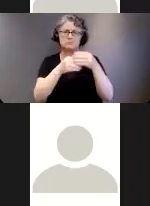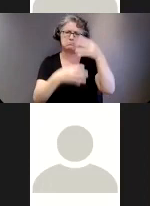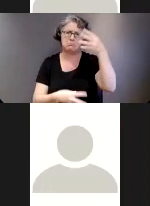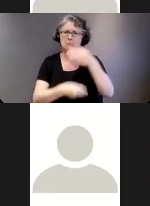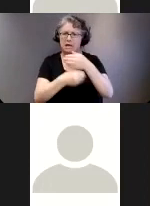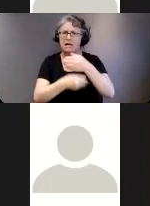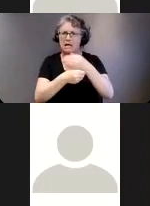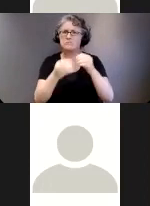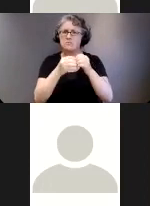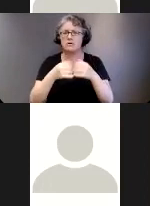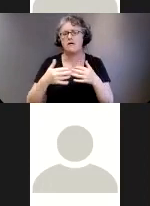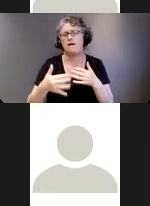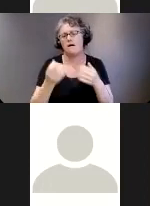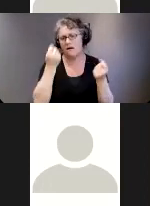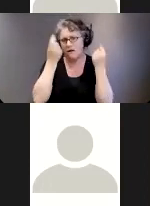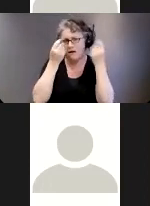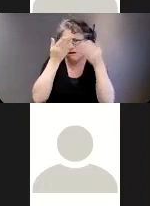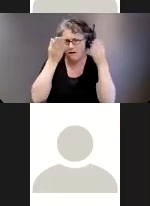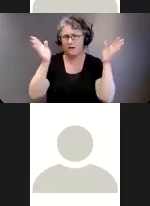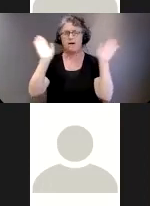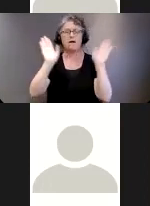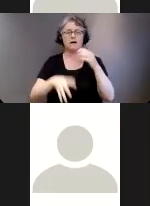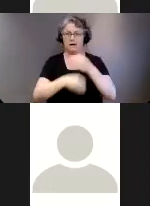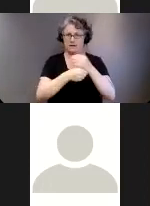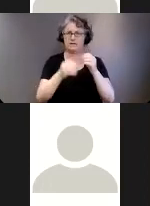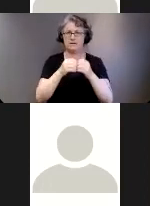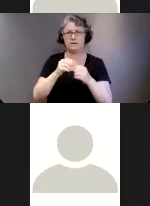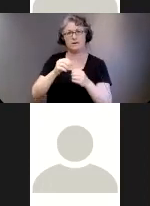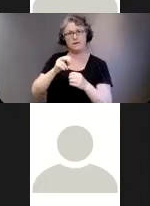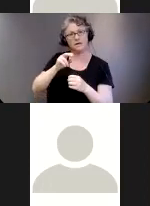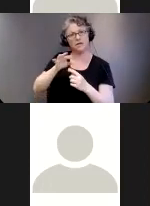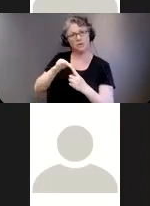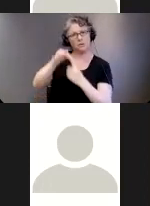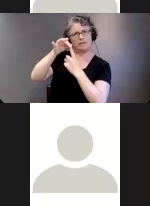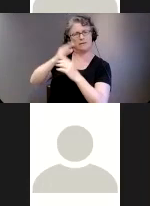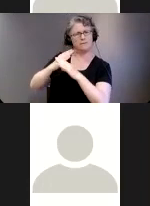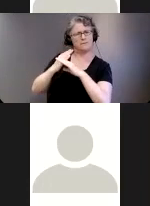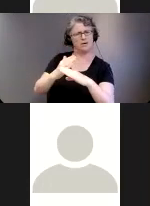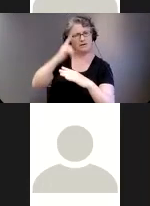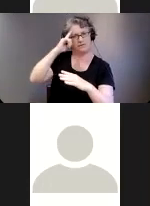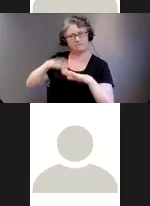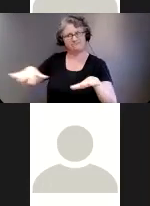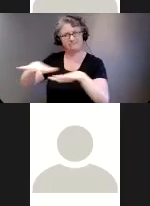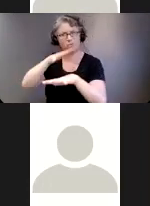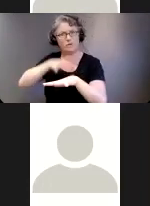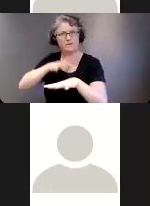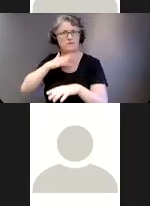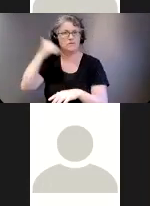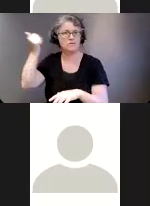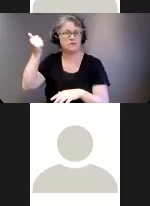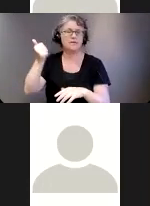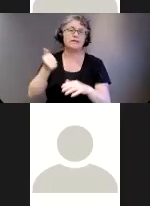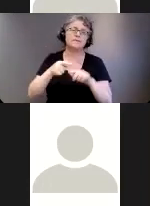increasing the understanding, but what are those unique barriers for older women? So part of it is the compounded impacts of violence throughout